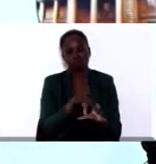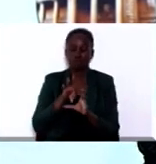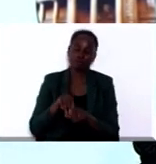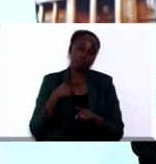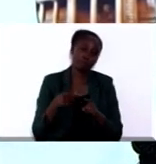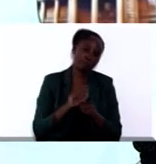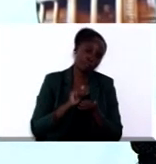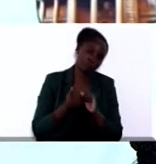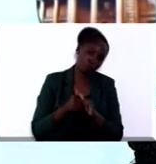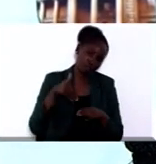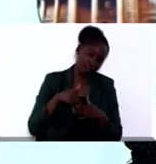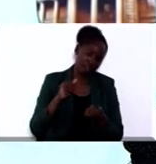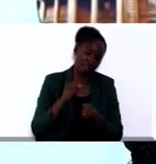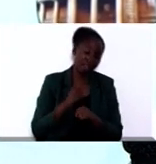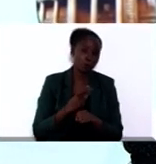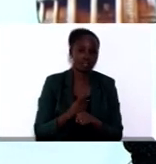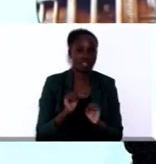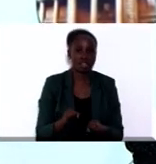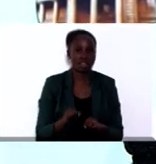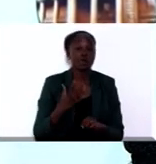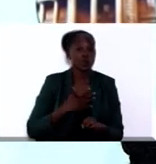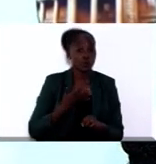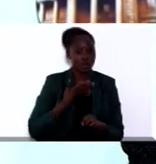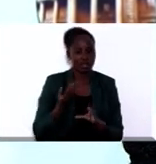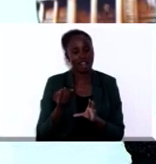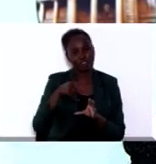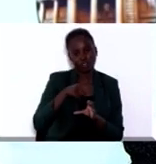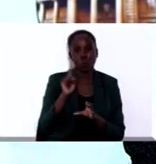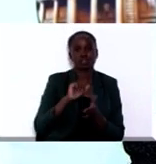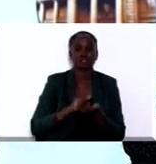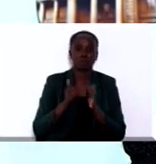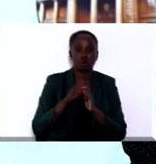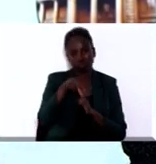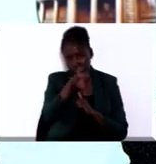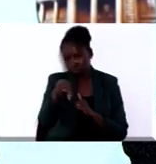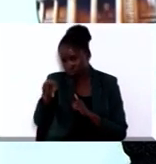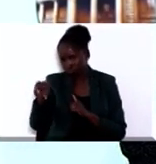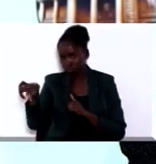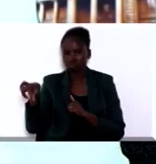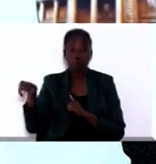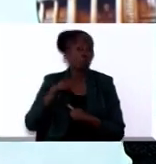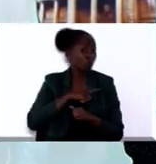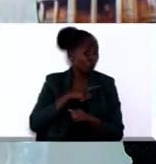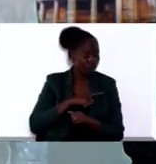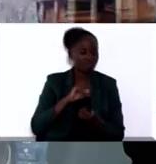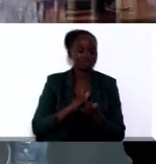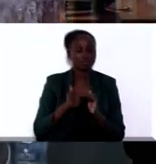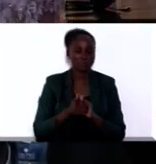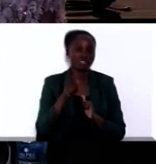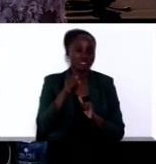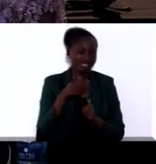in Gauteng. We want to invest in sports tourism, because sports can bring